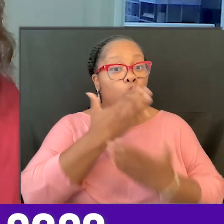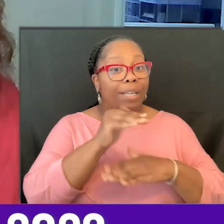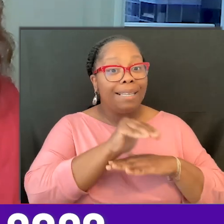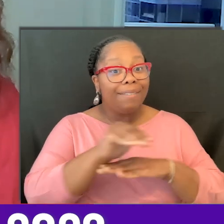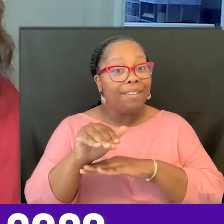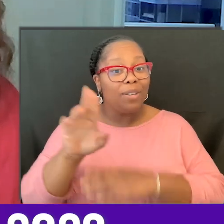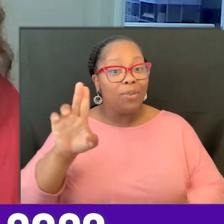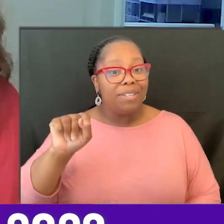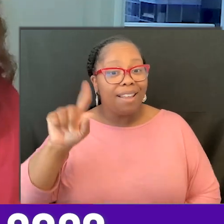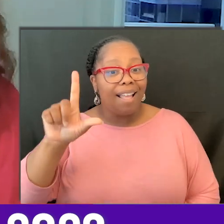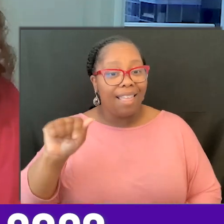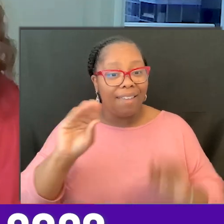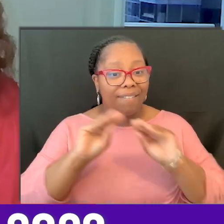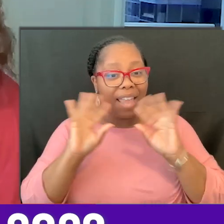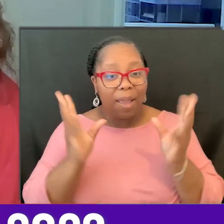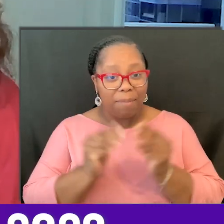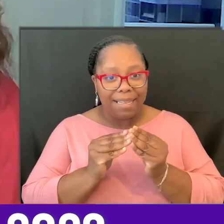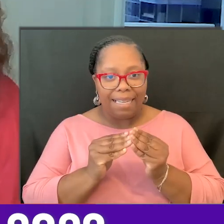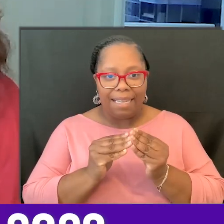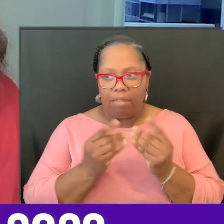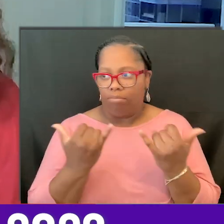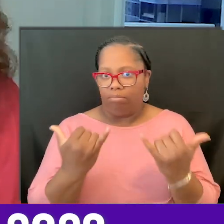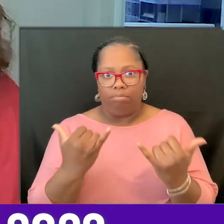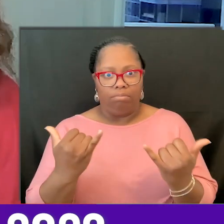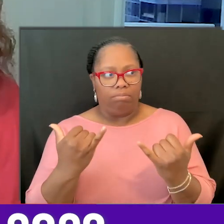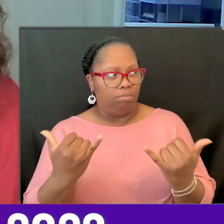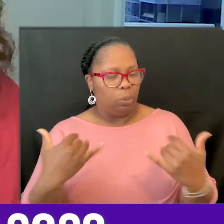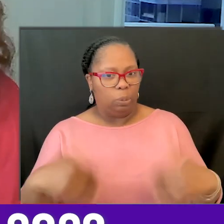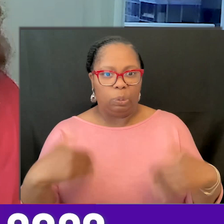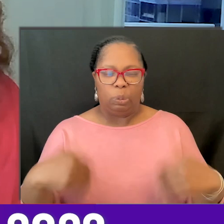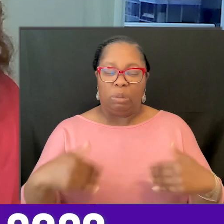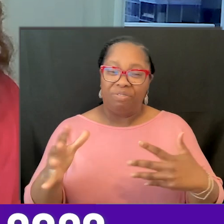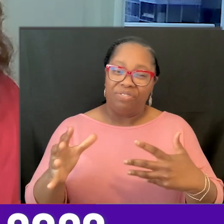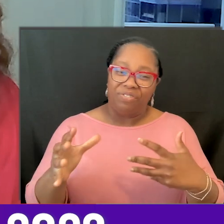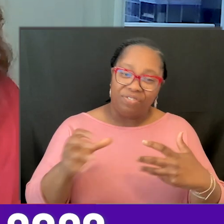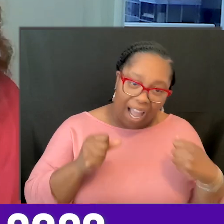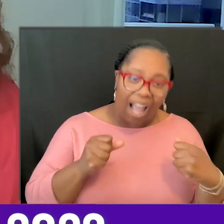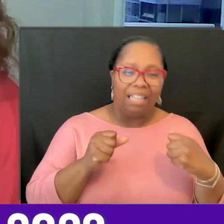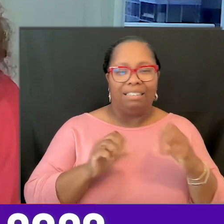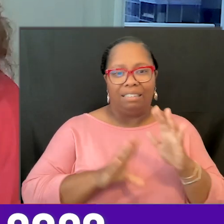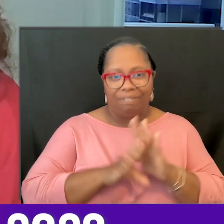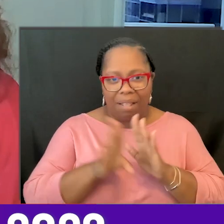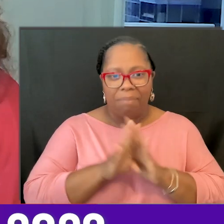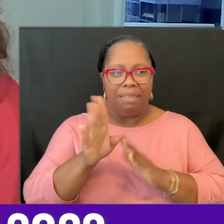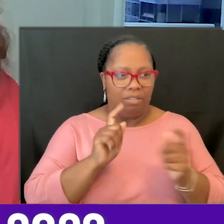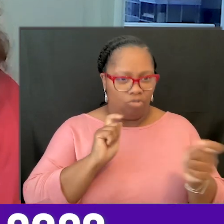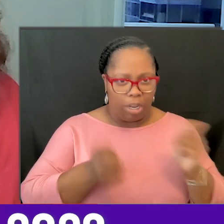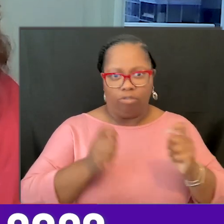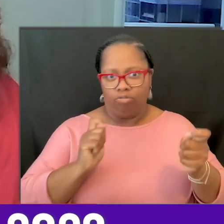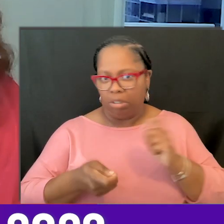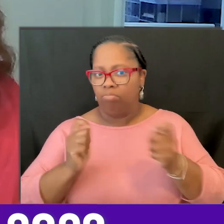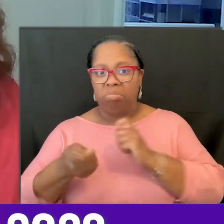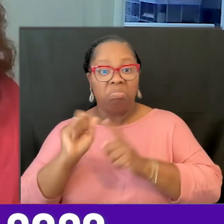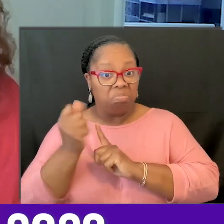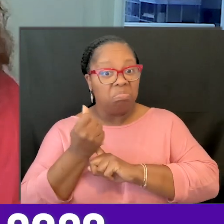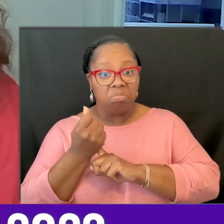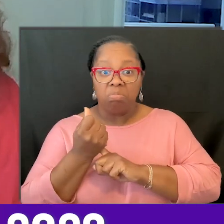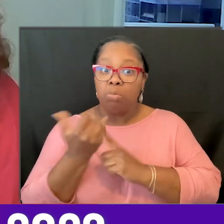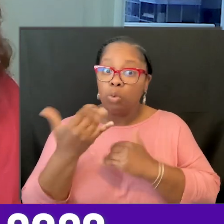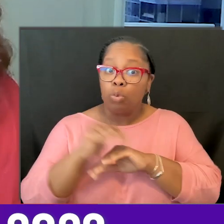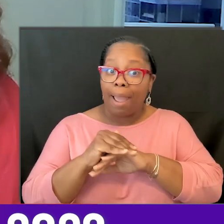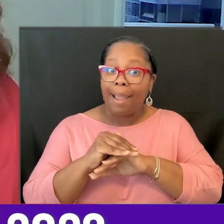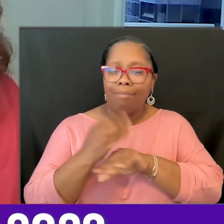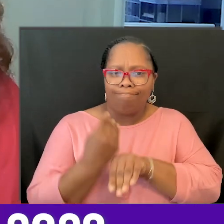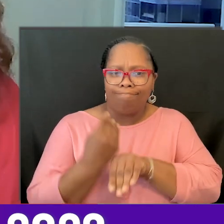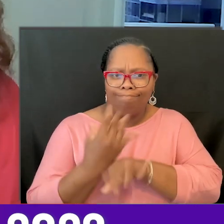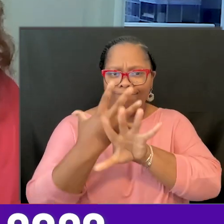Good evening, UTLA family. We are in the middle of some fast-moving developments. Tonight, we connect in